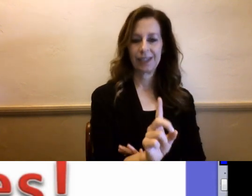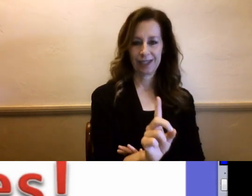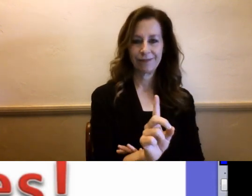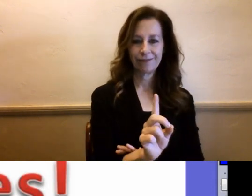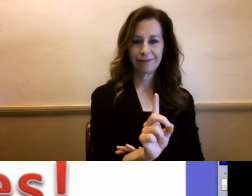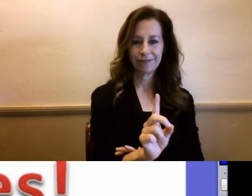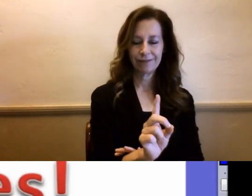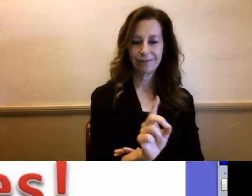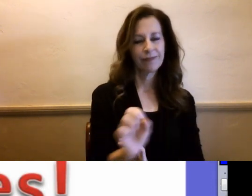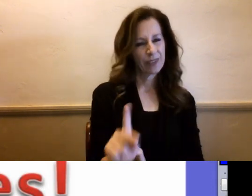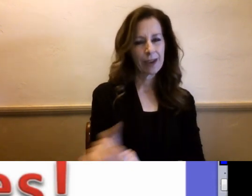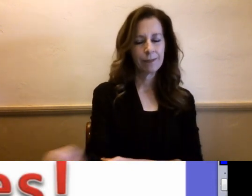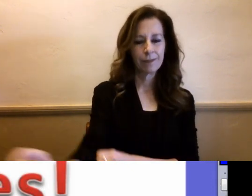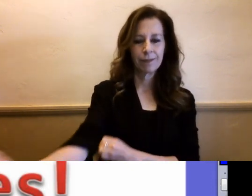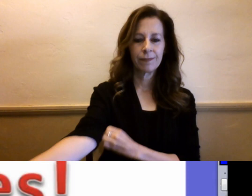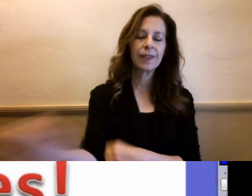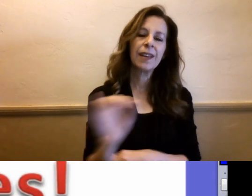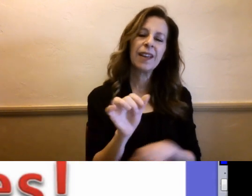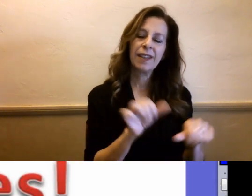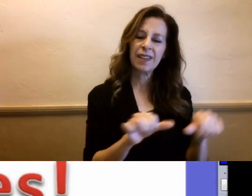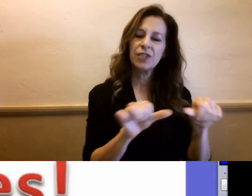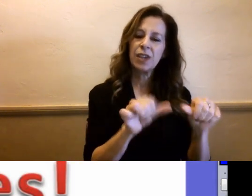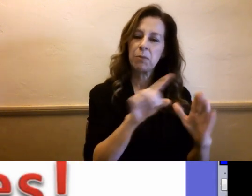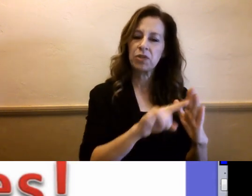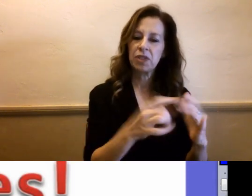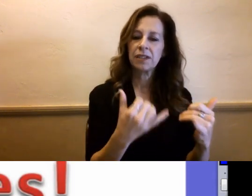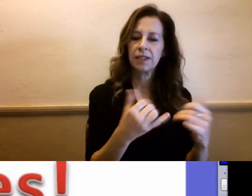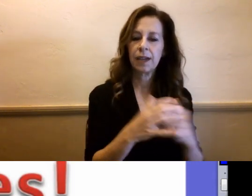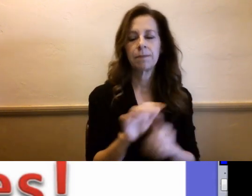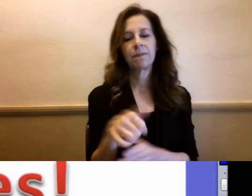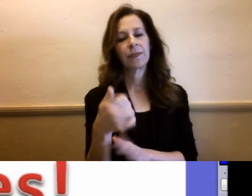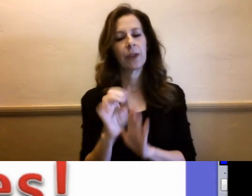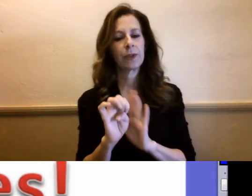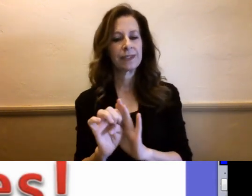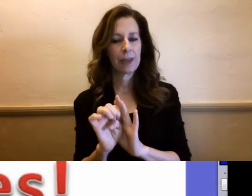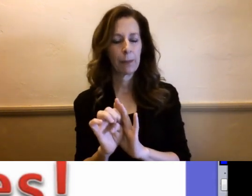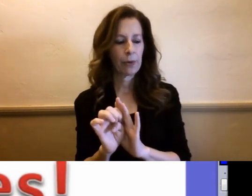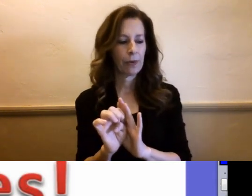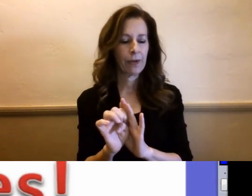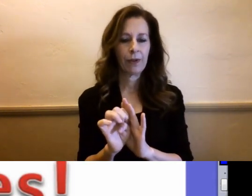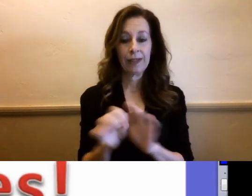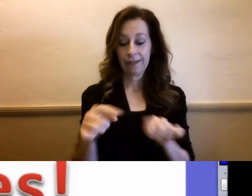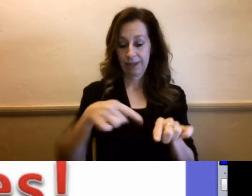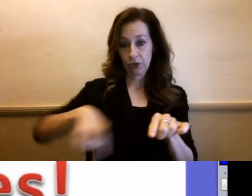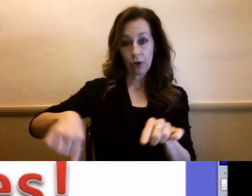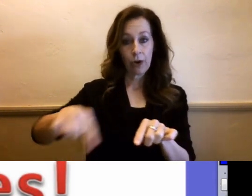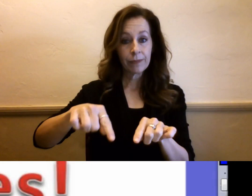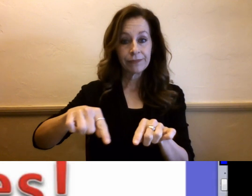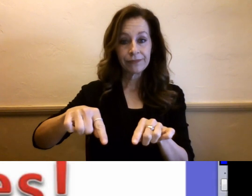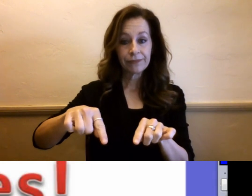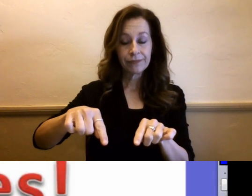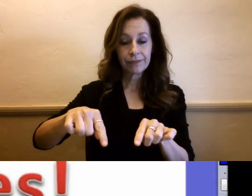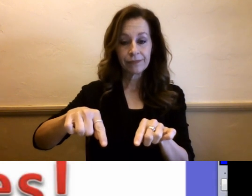figure. All right, and we're going to look at that shape today. Another example would be something like this. I have a